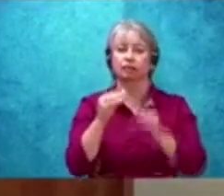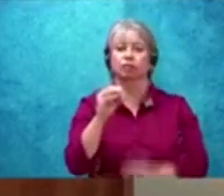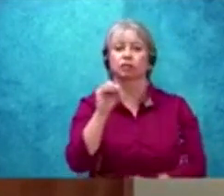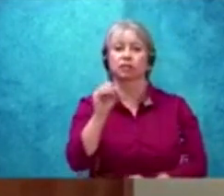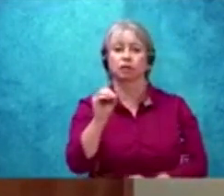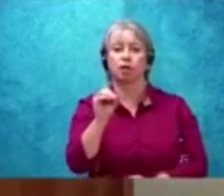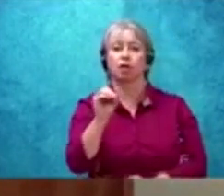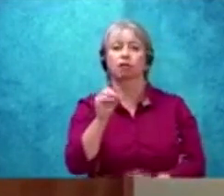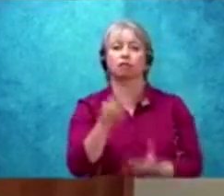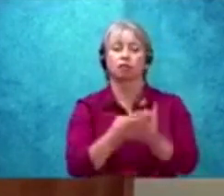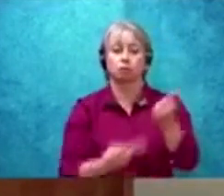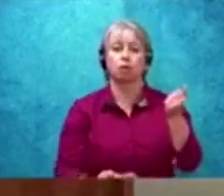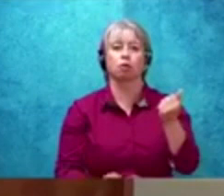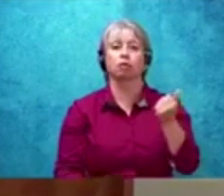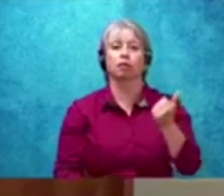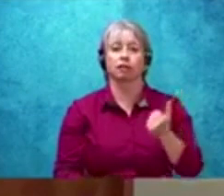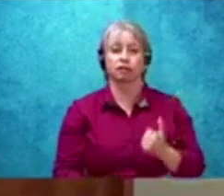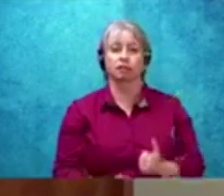zero.